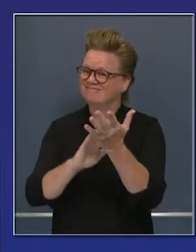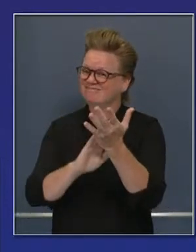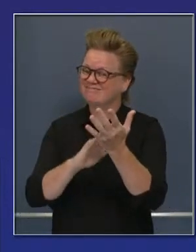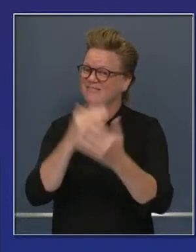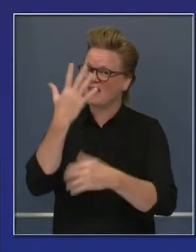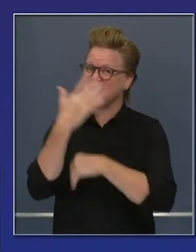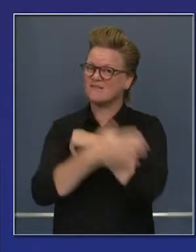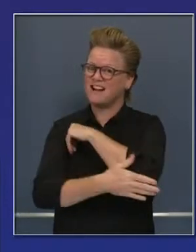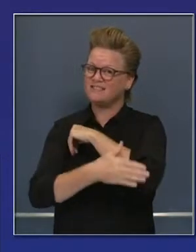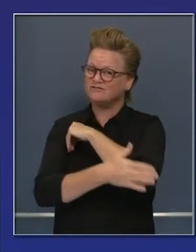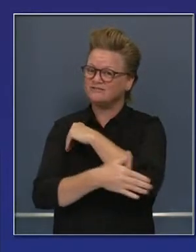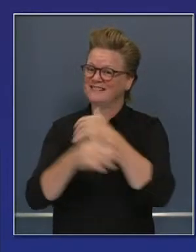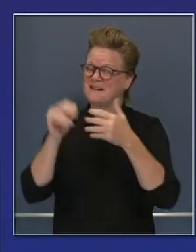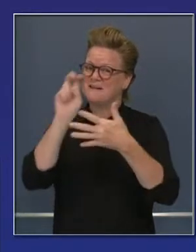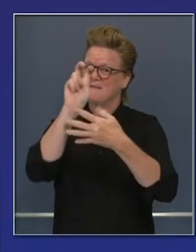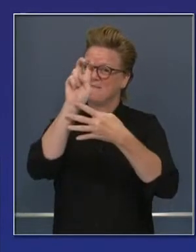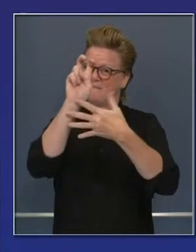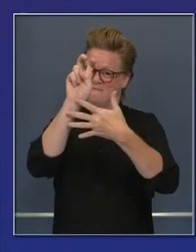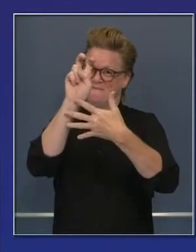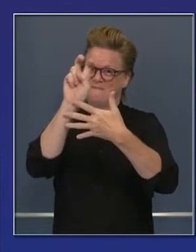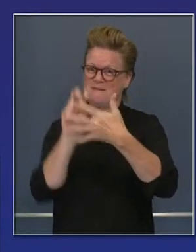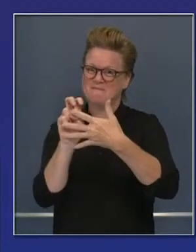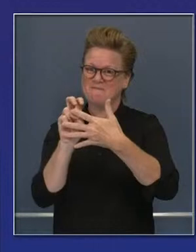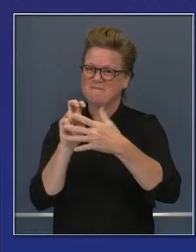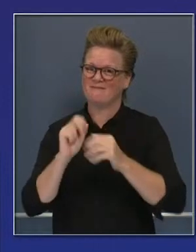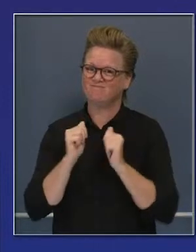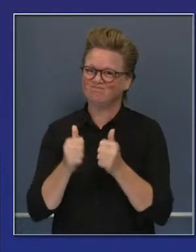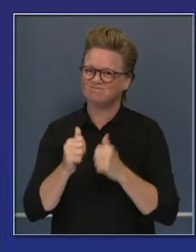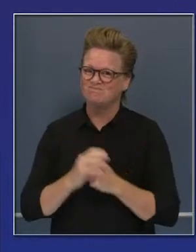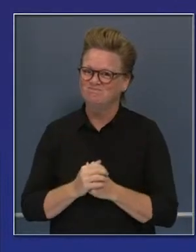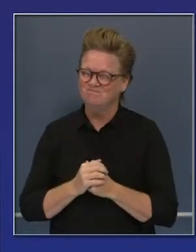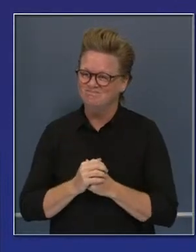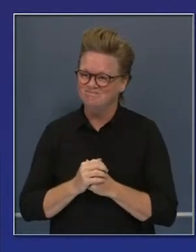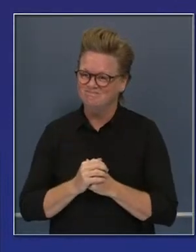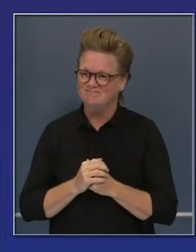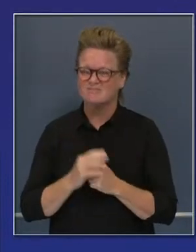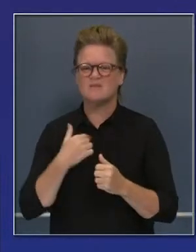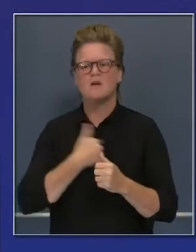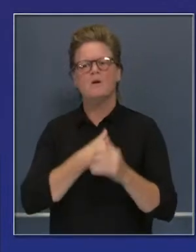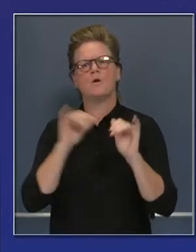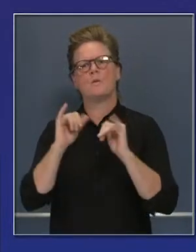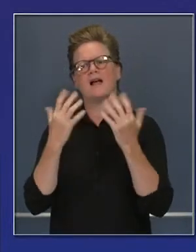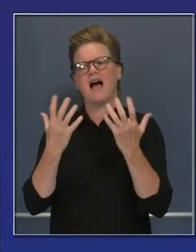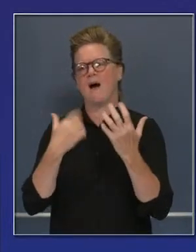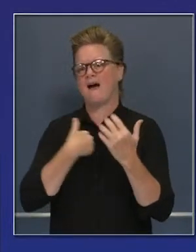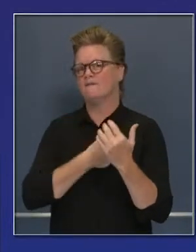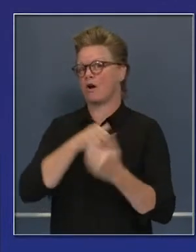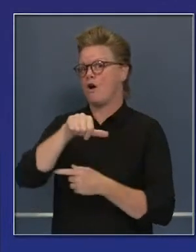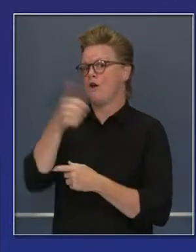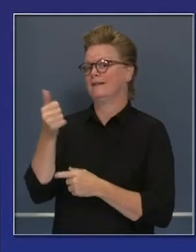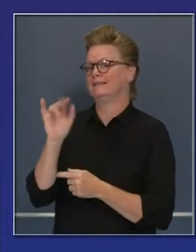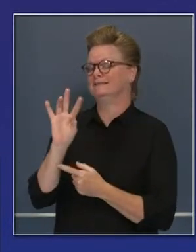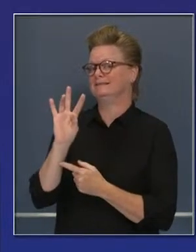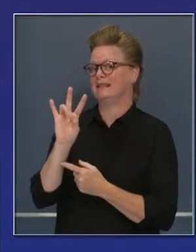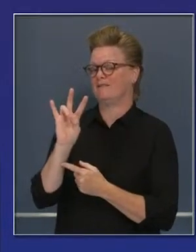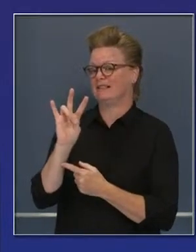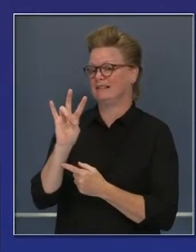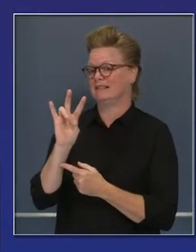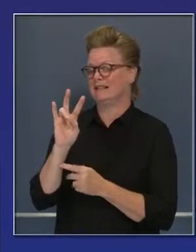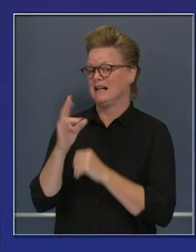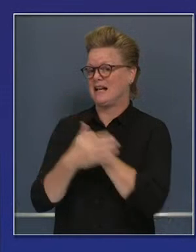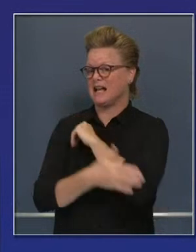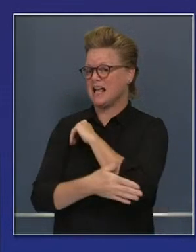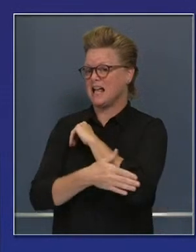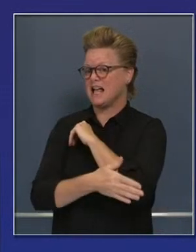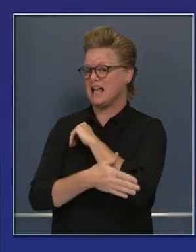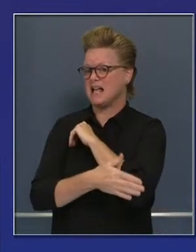me, Dr. Galley, we're monitoring roughly 7 additional counties that we anticipate will be moving